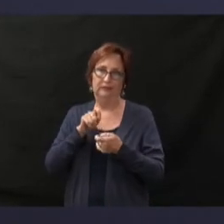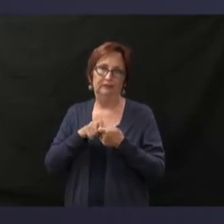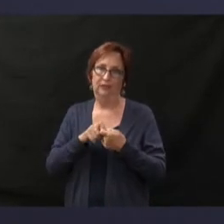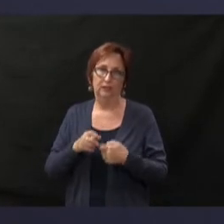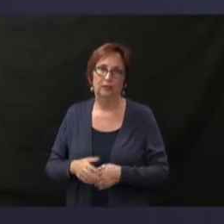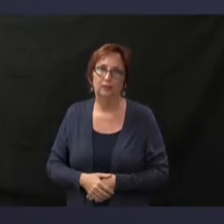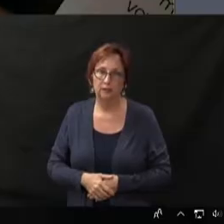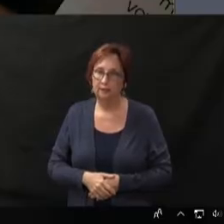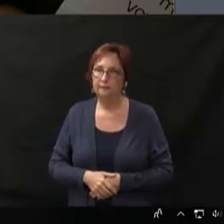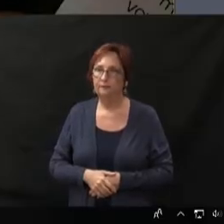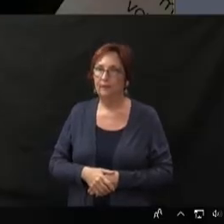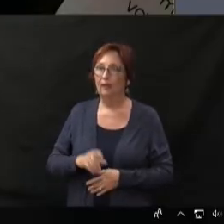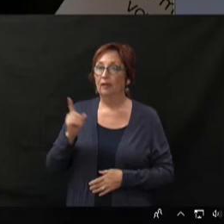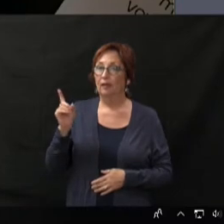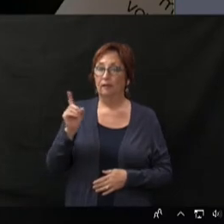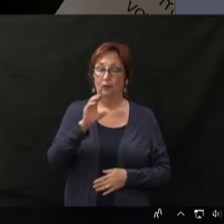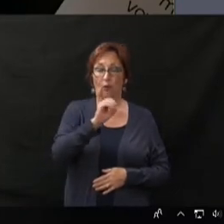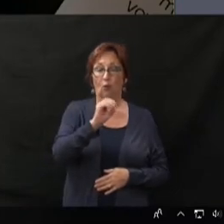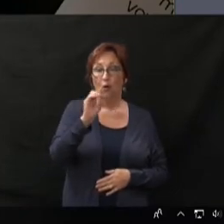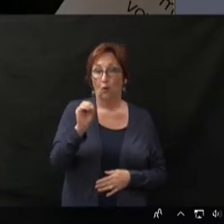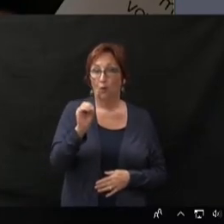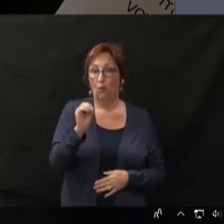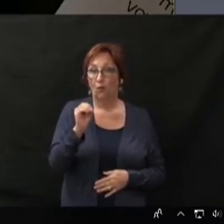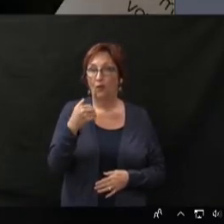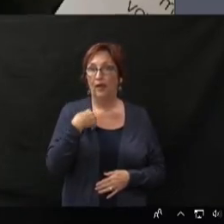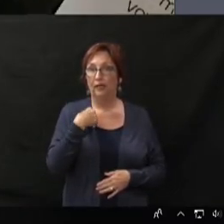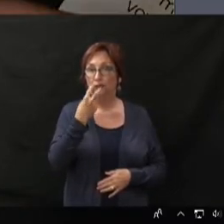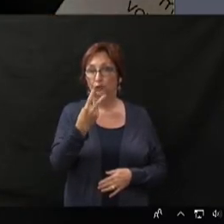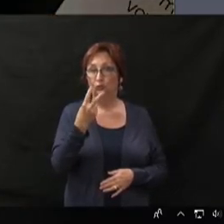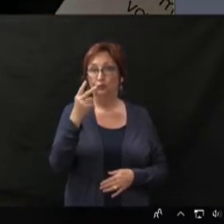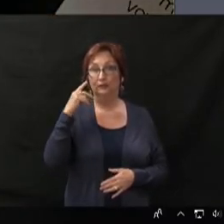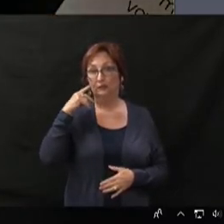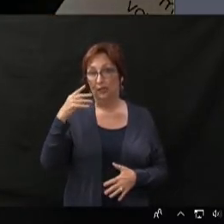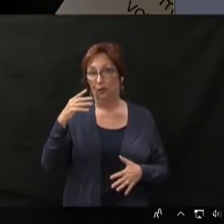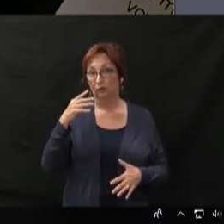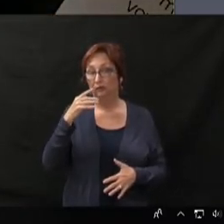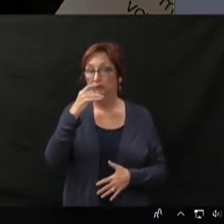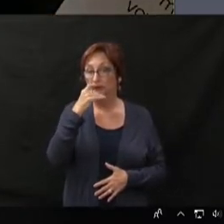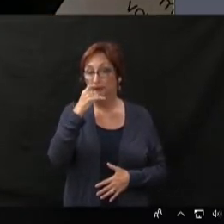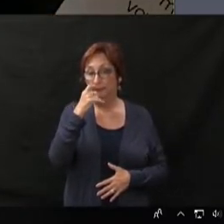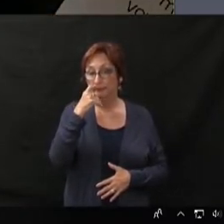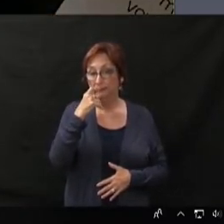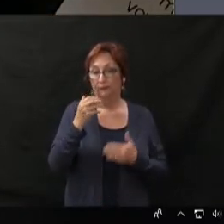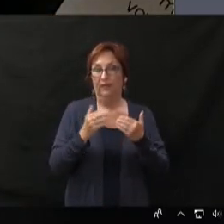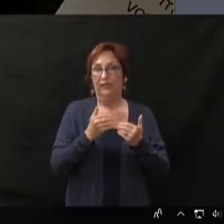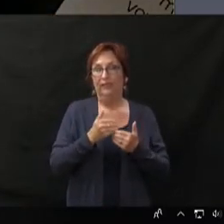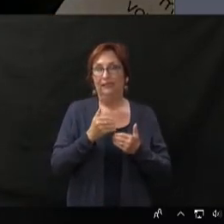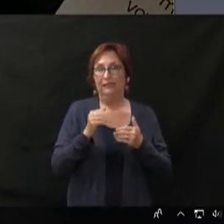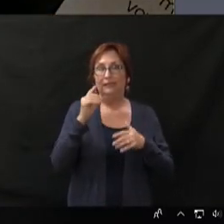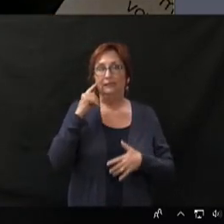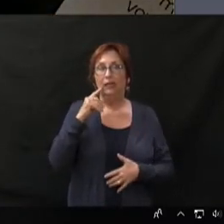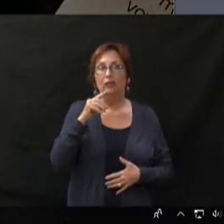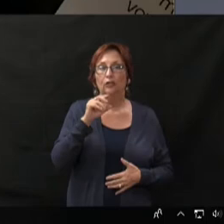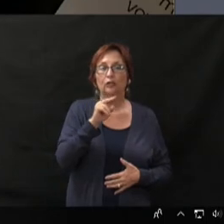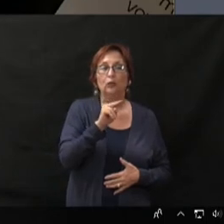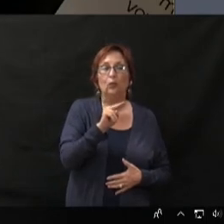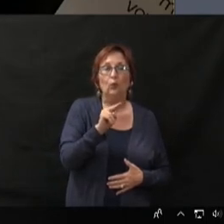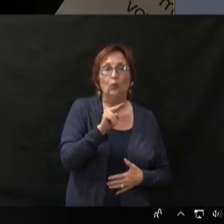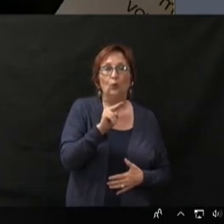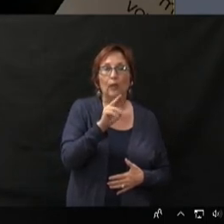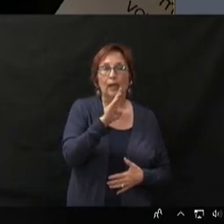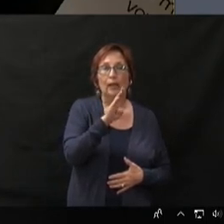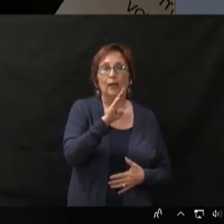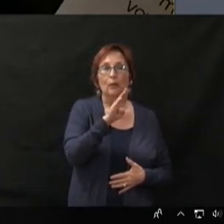This is O-O. It has two sounds. The easy sound is oo, as in